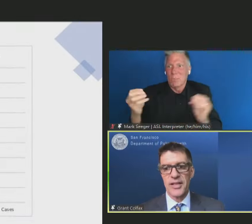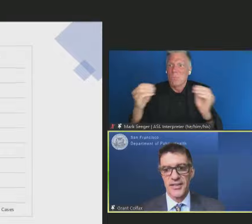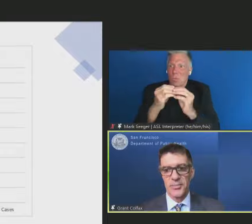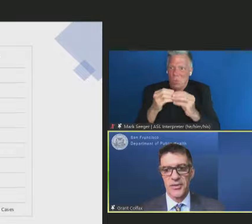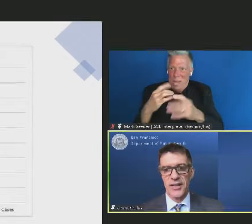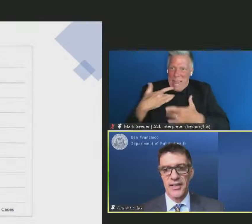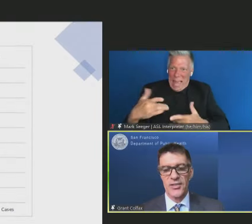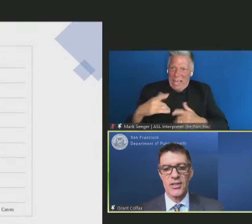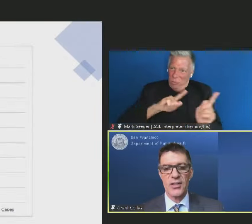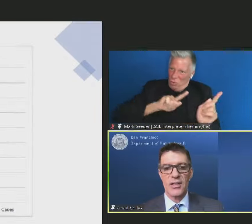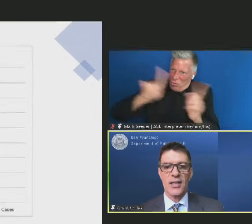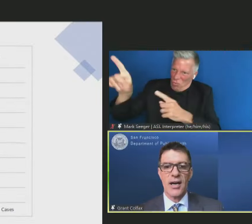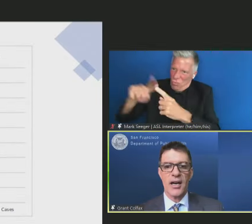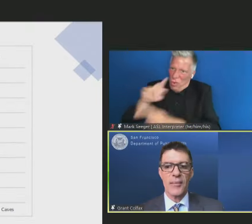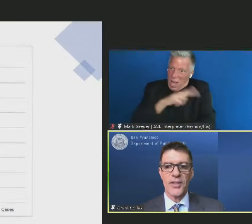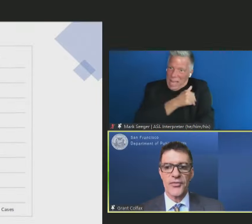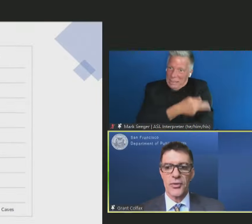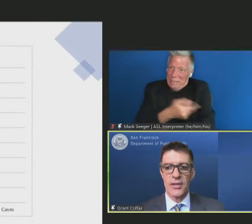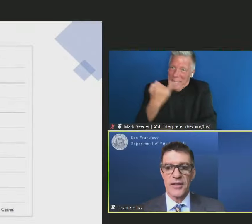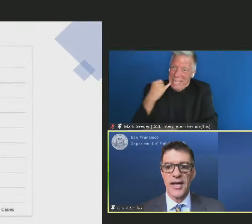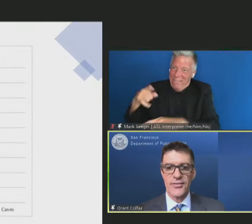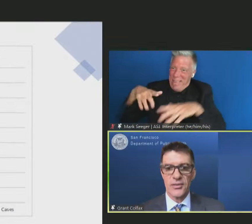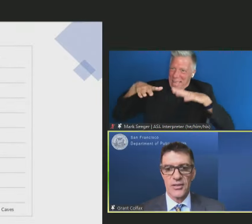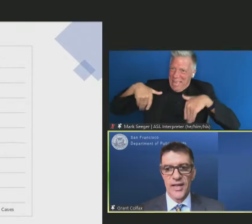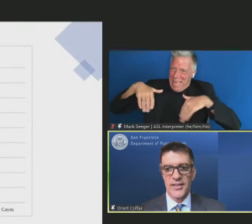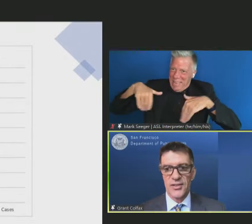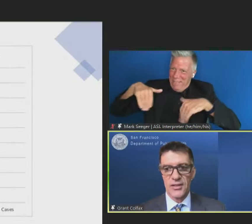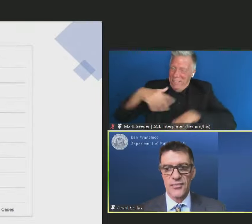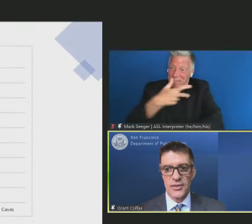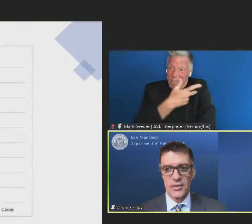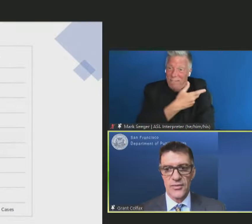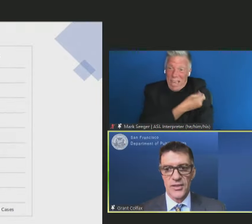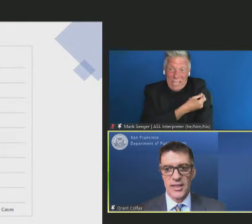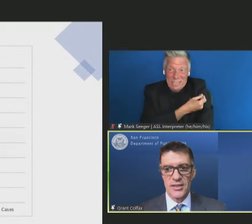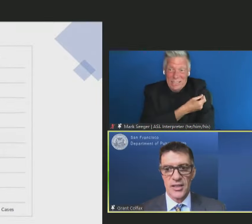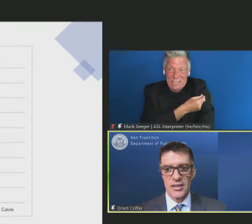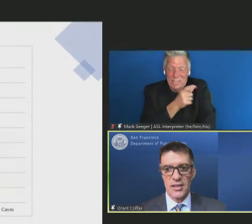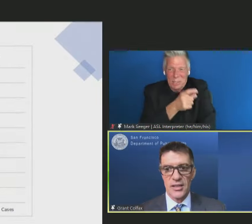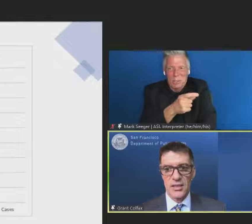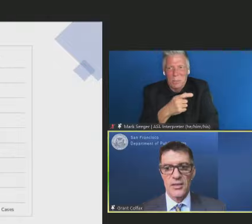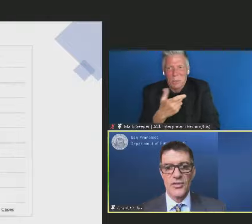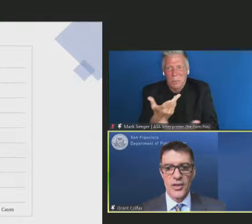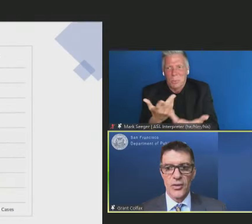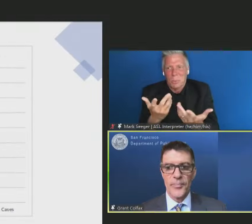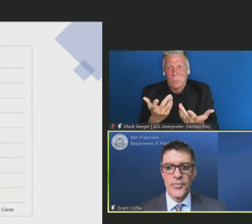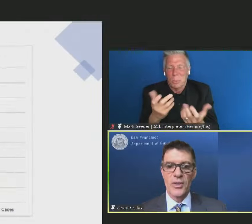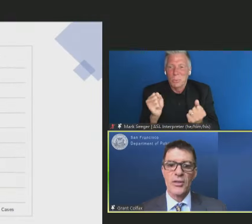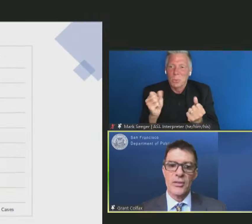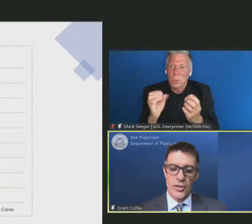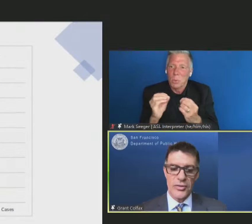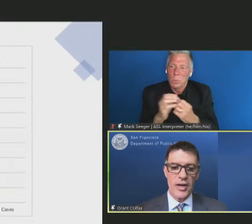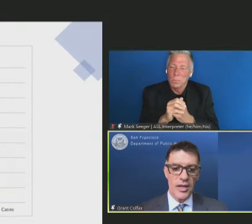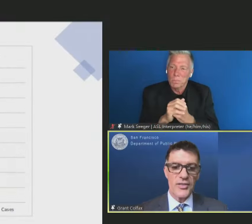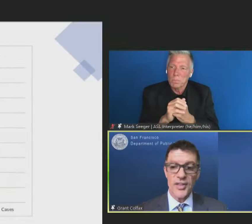to be hospitalized if you are not fully vaccinated for COVID-19. So, there are some people